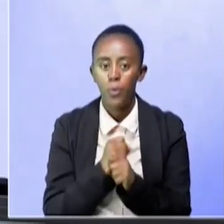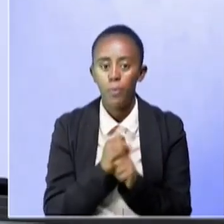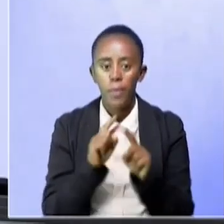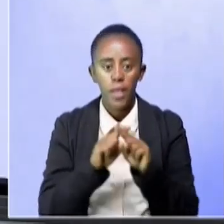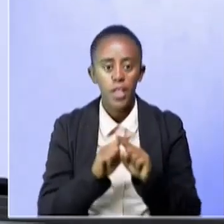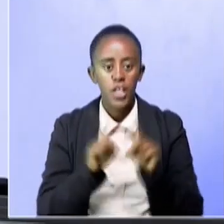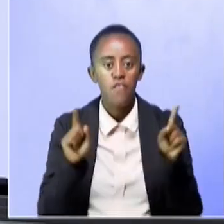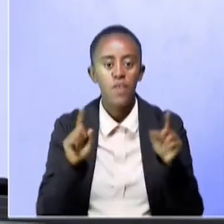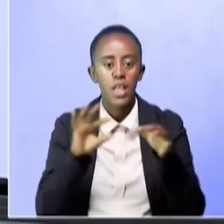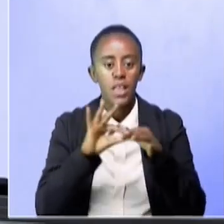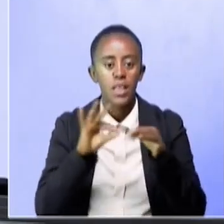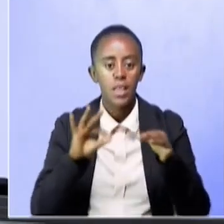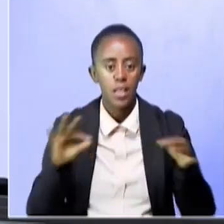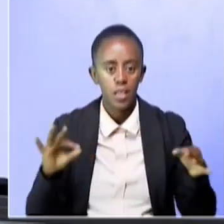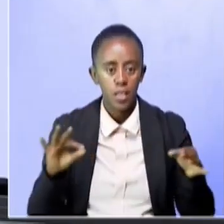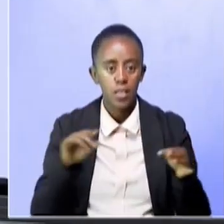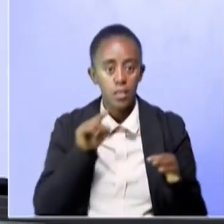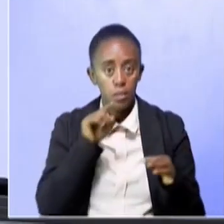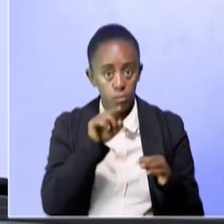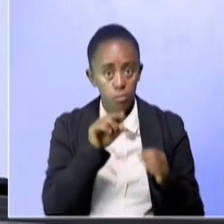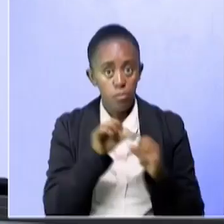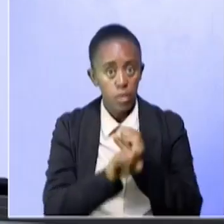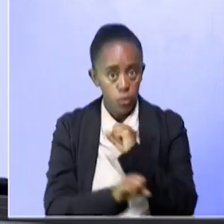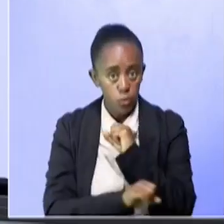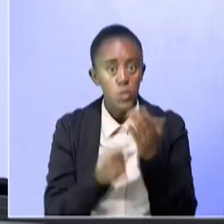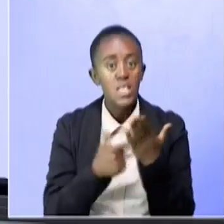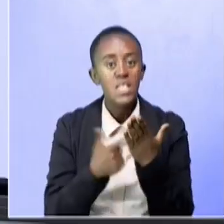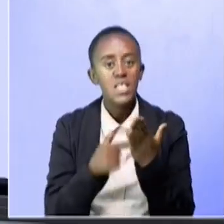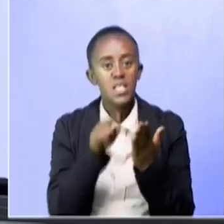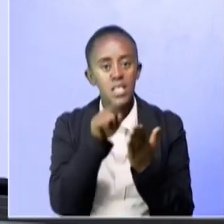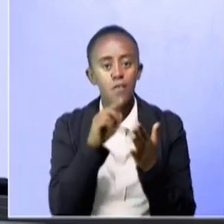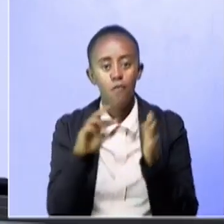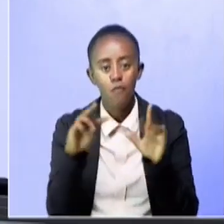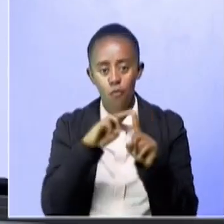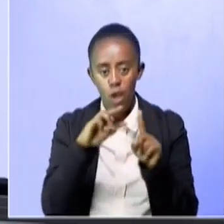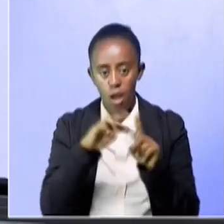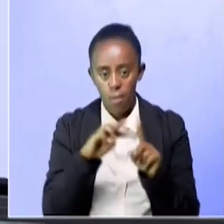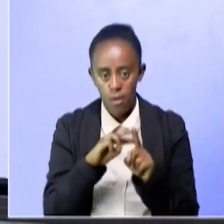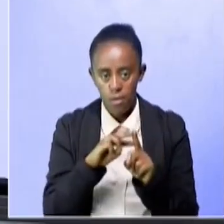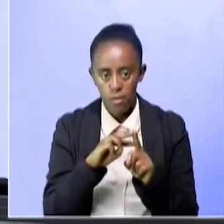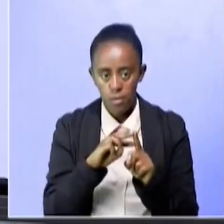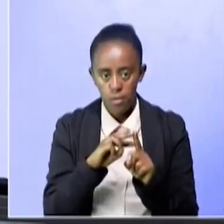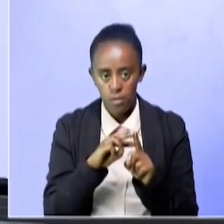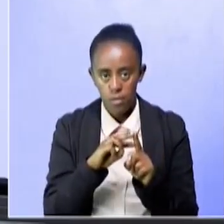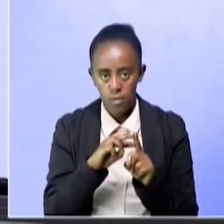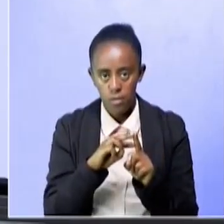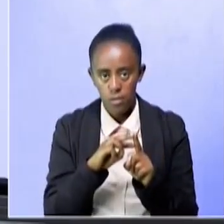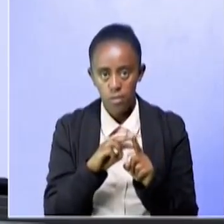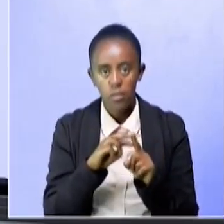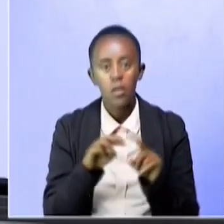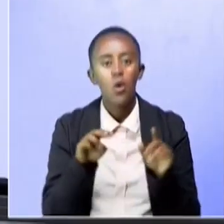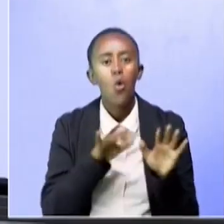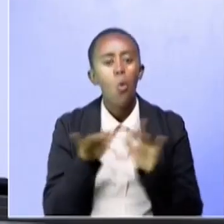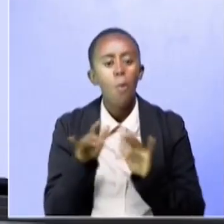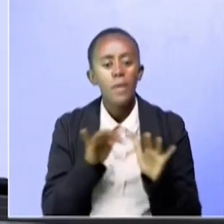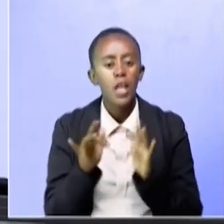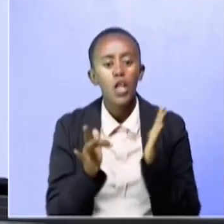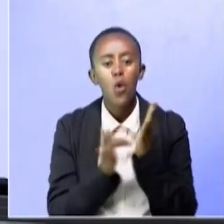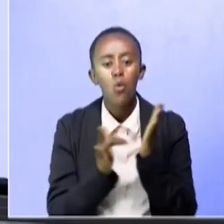different sentences based on what? These vocabularies. Regarding the issue of what? Computer